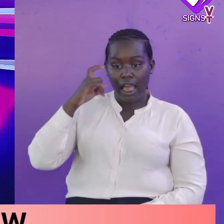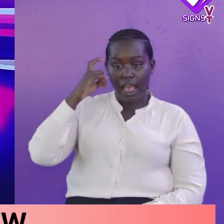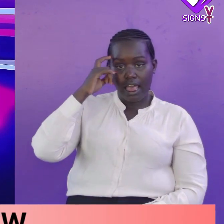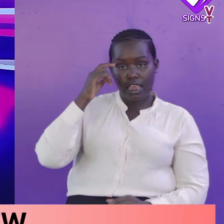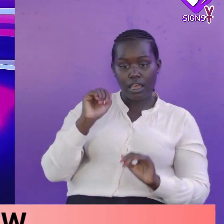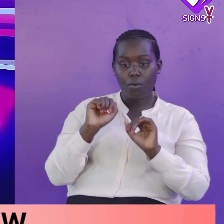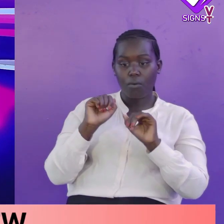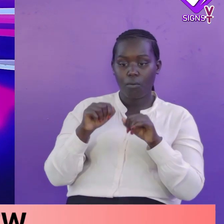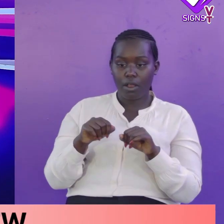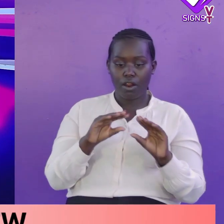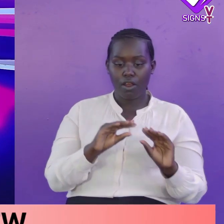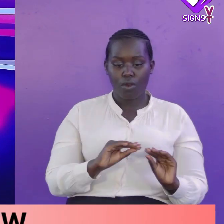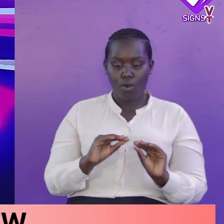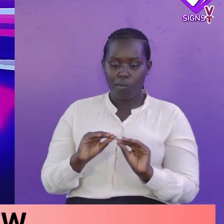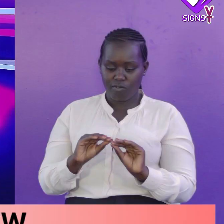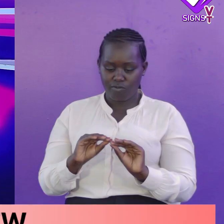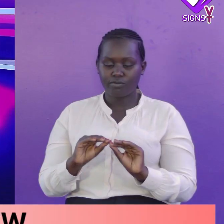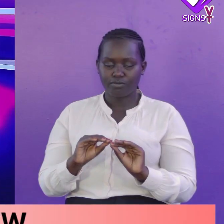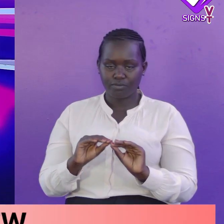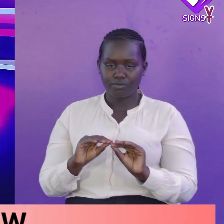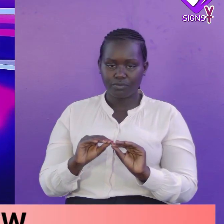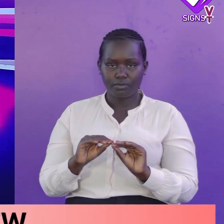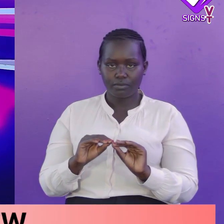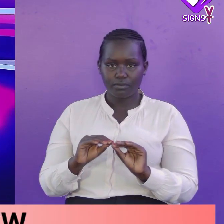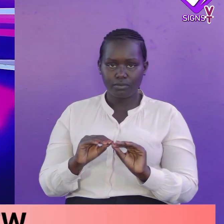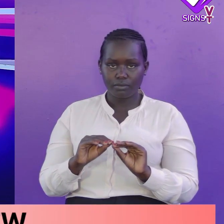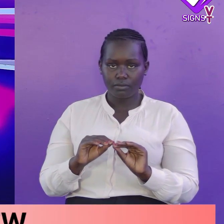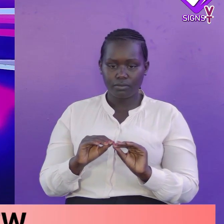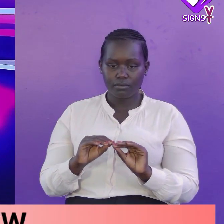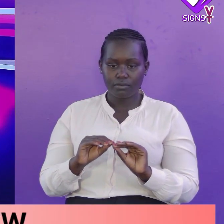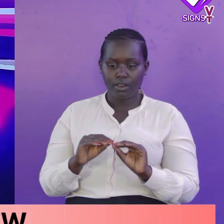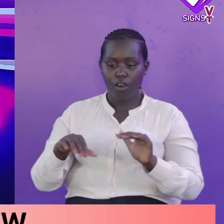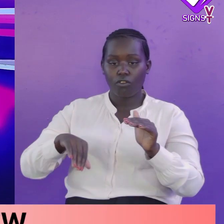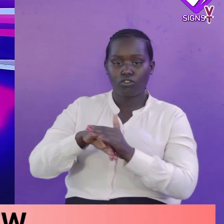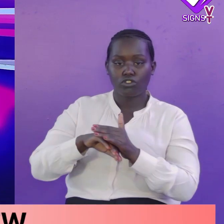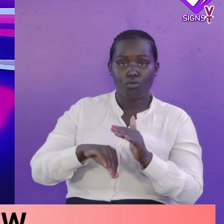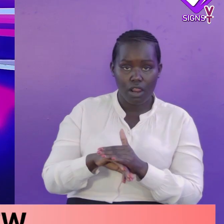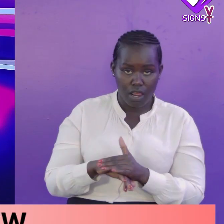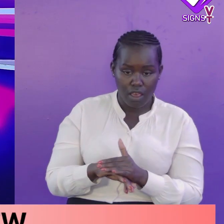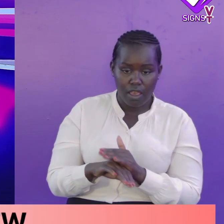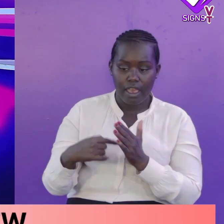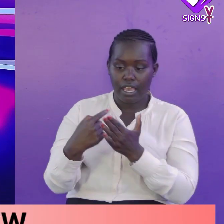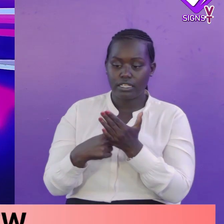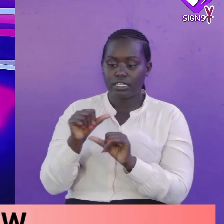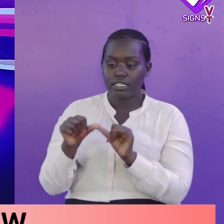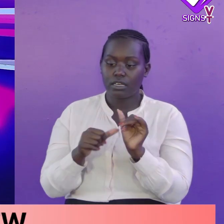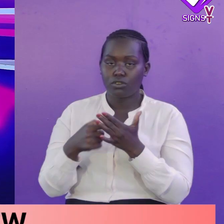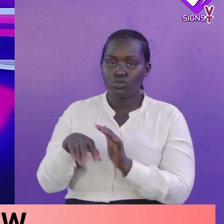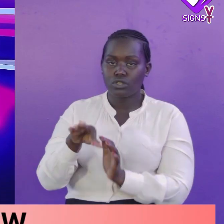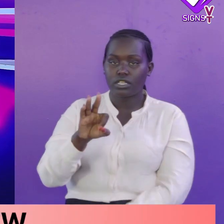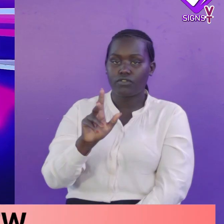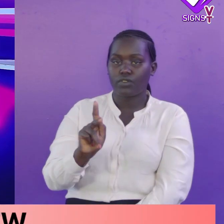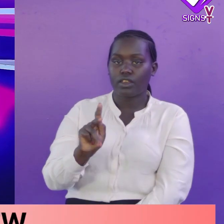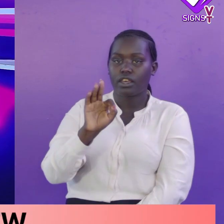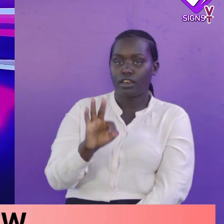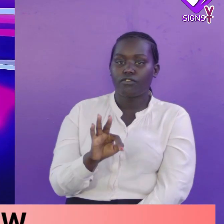can shift focus now to football and talk about the FKF